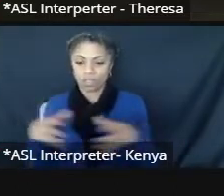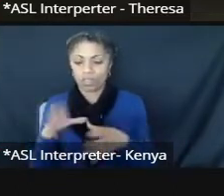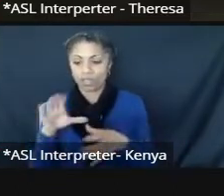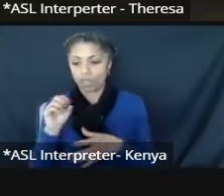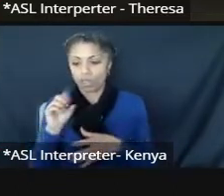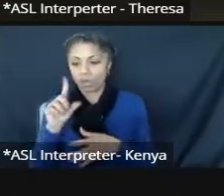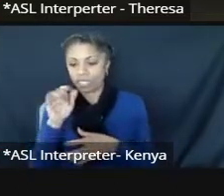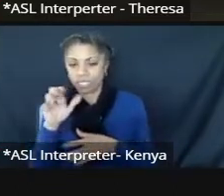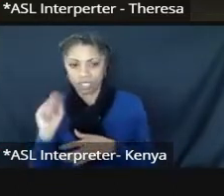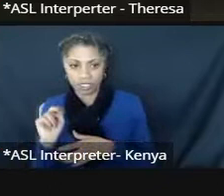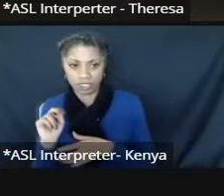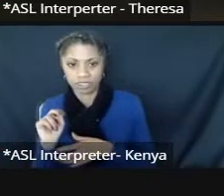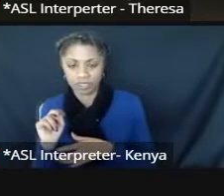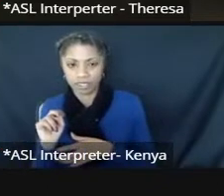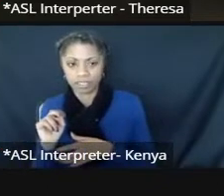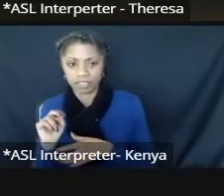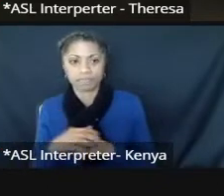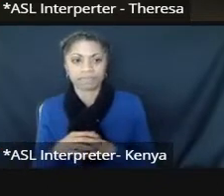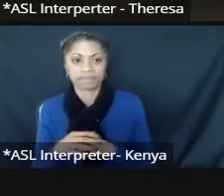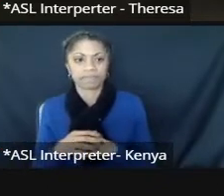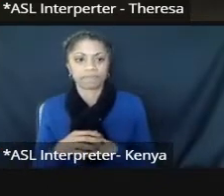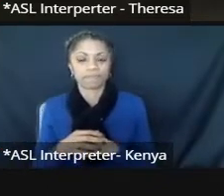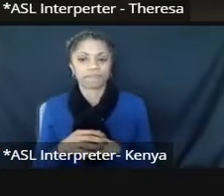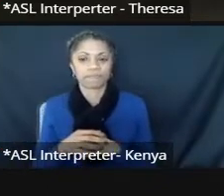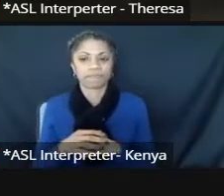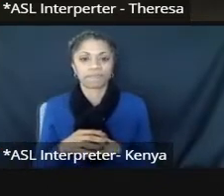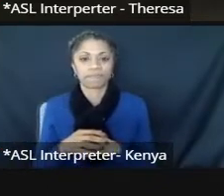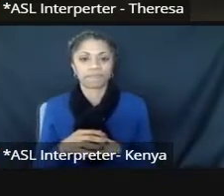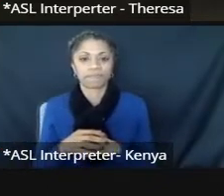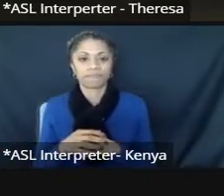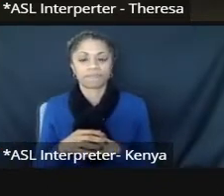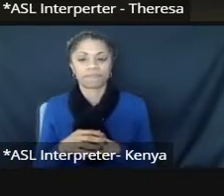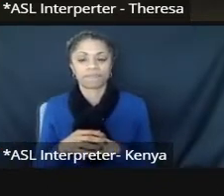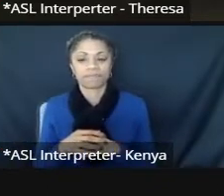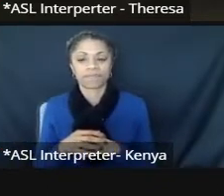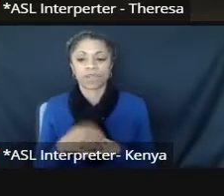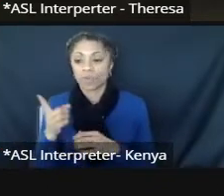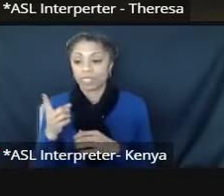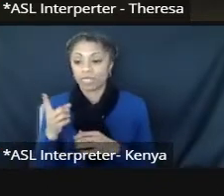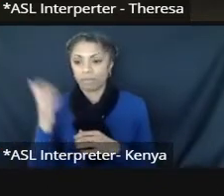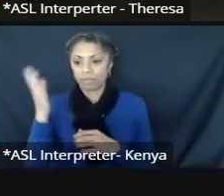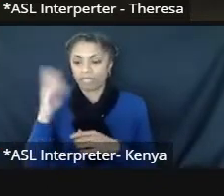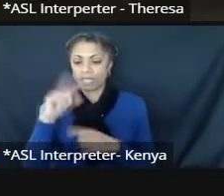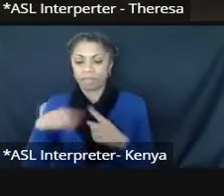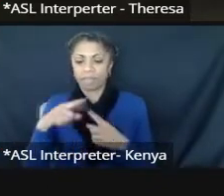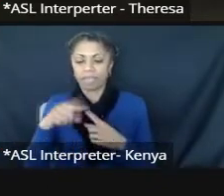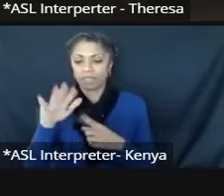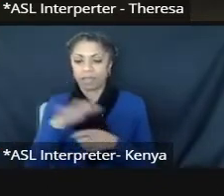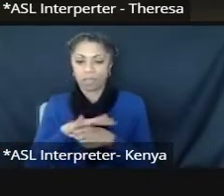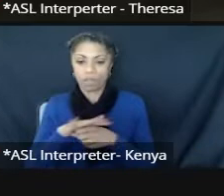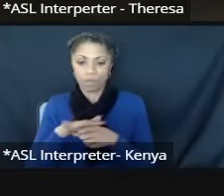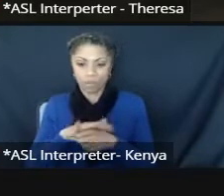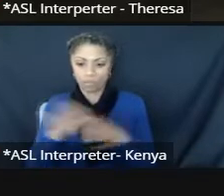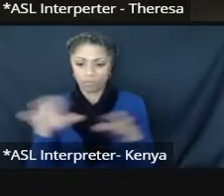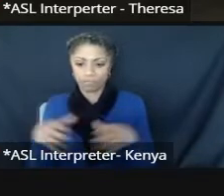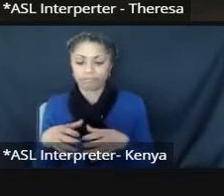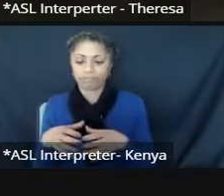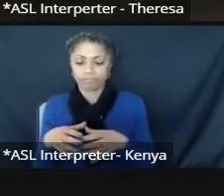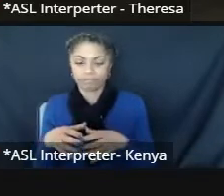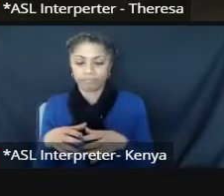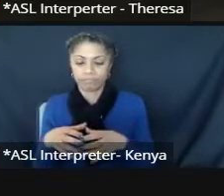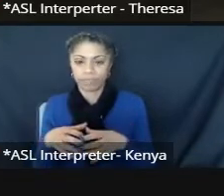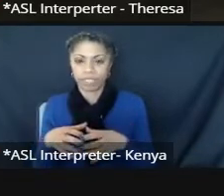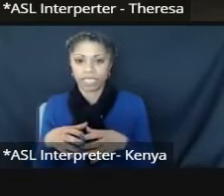inclusion. And we're going to ask you to, as they present about their local coalitions, we're going to ask you to keep in mind these